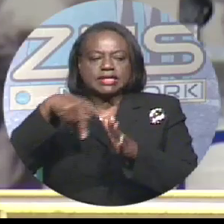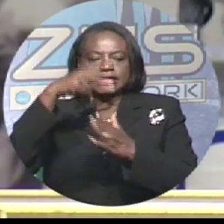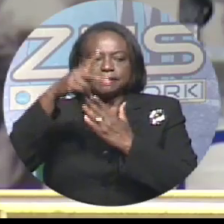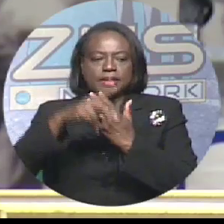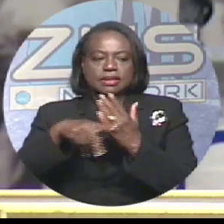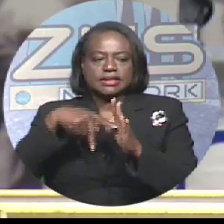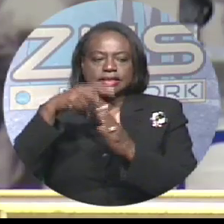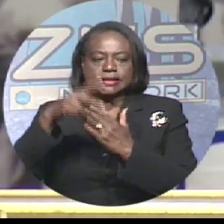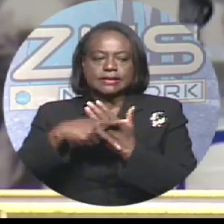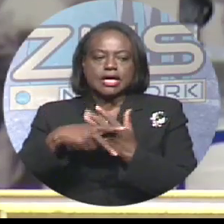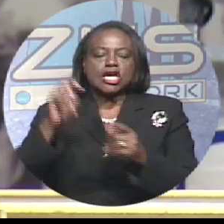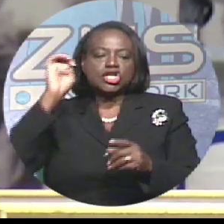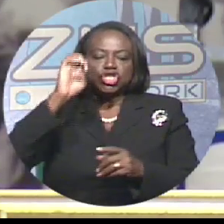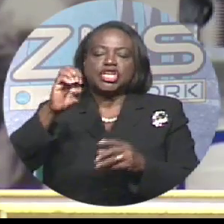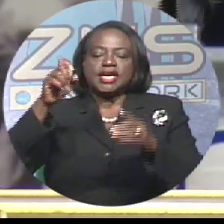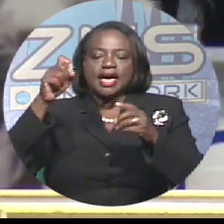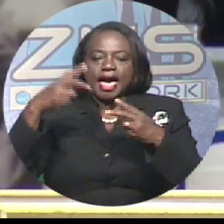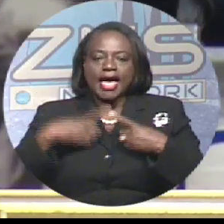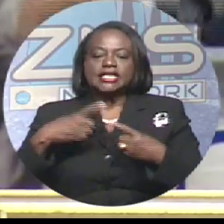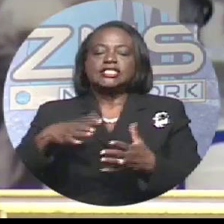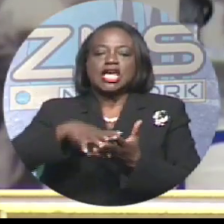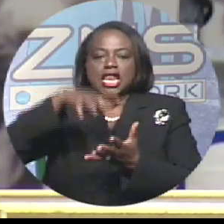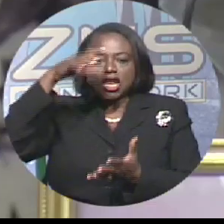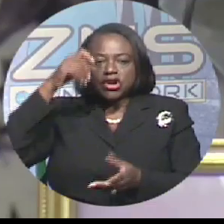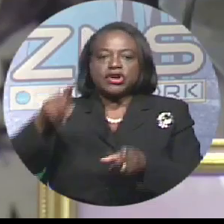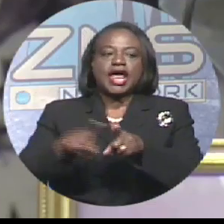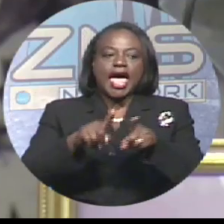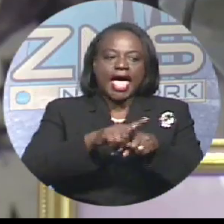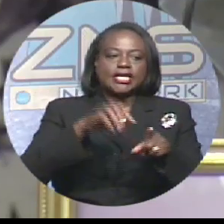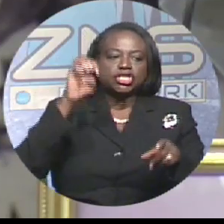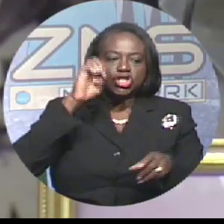She had to learn as she progressed the business.